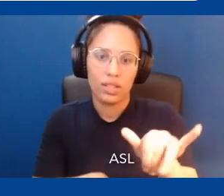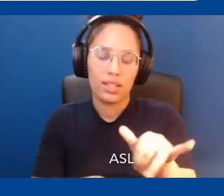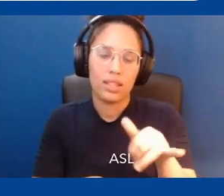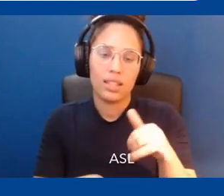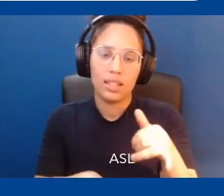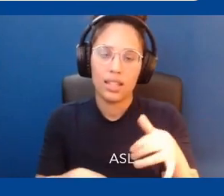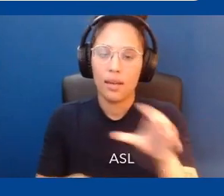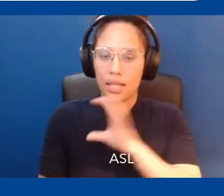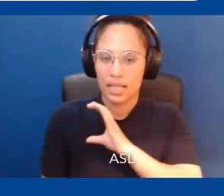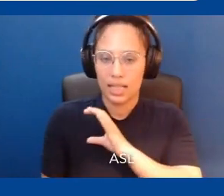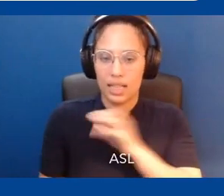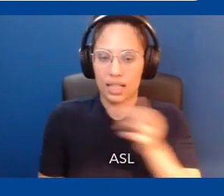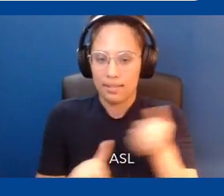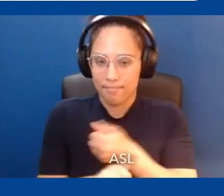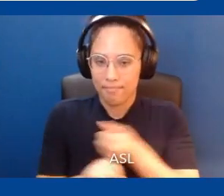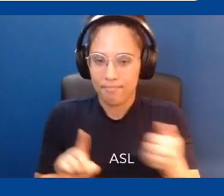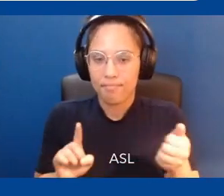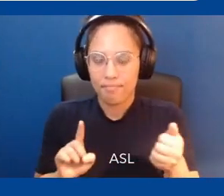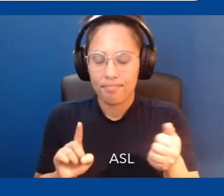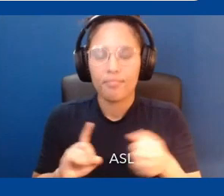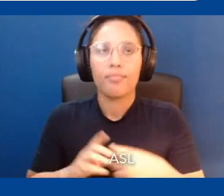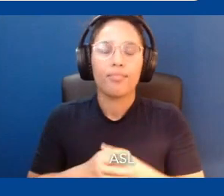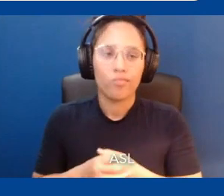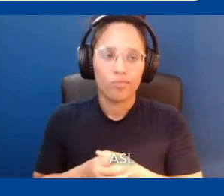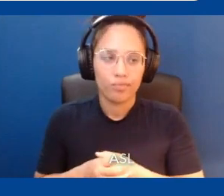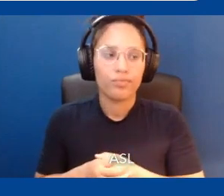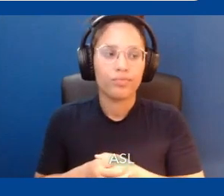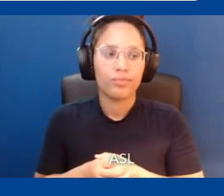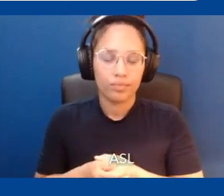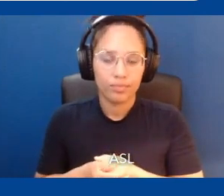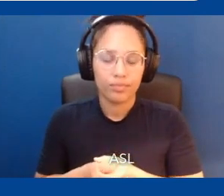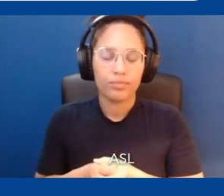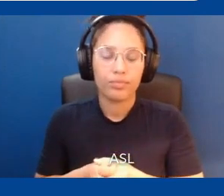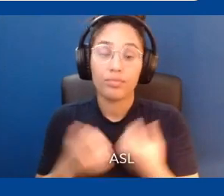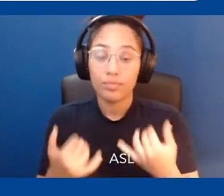And well, I'm working on them